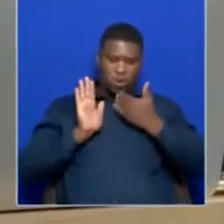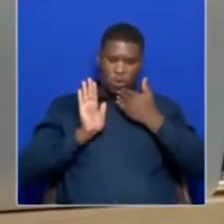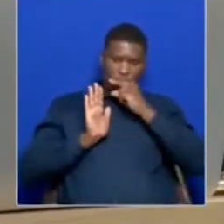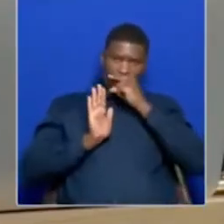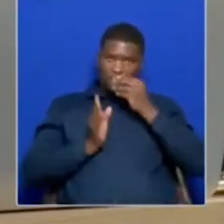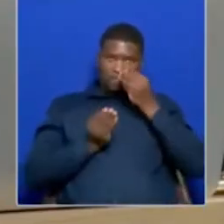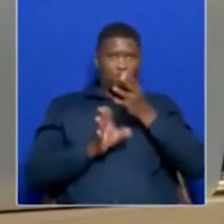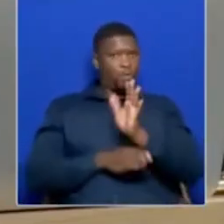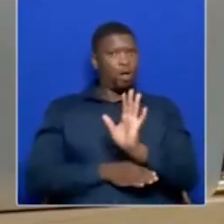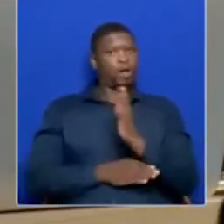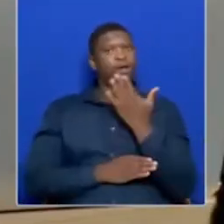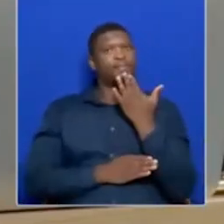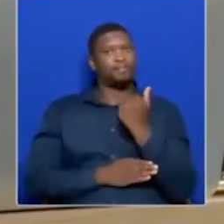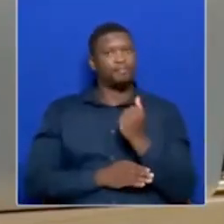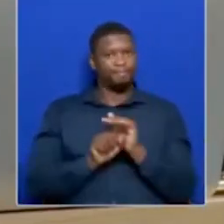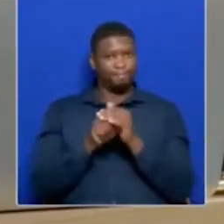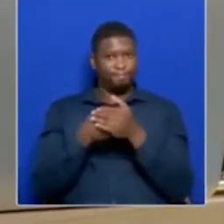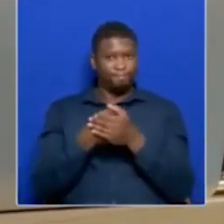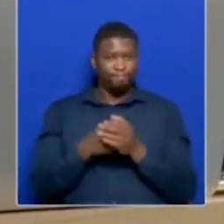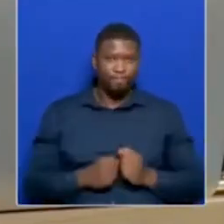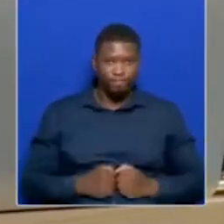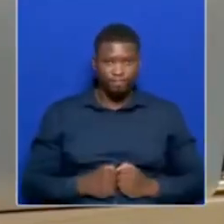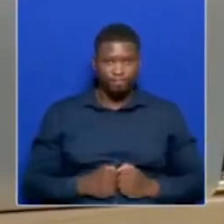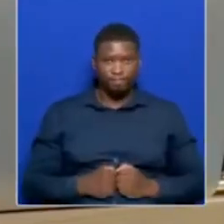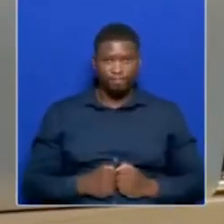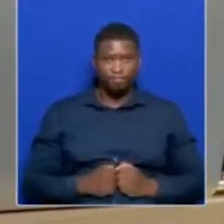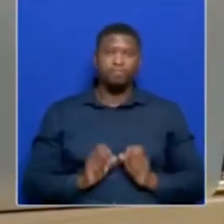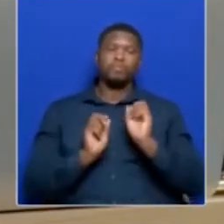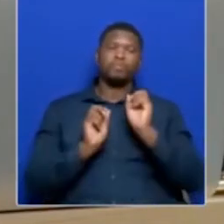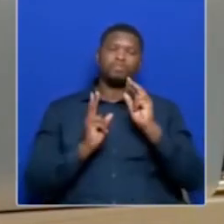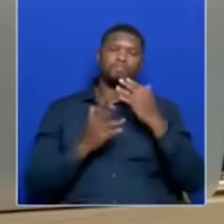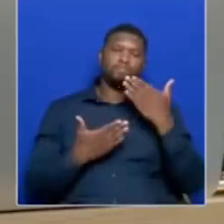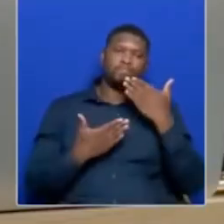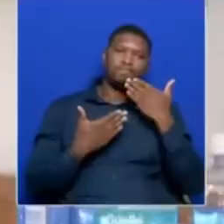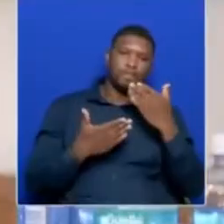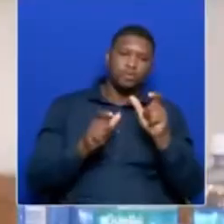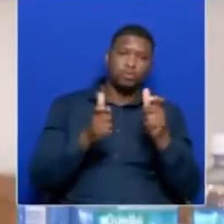Oh, okay, thank you, Thank you. Commissioner.